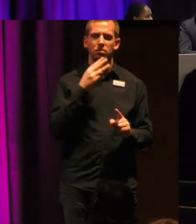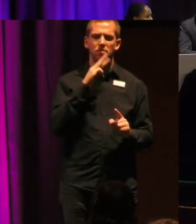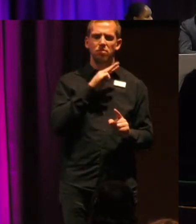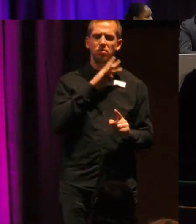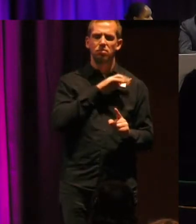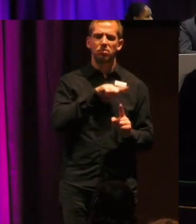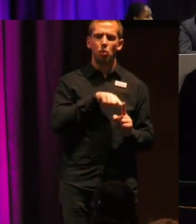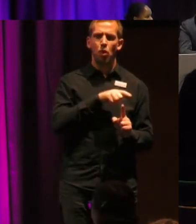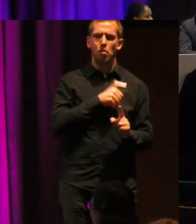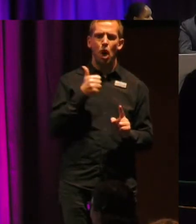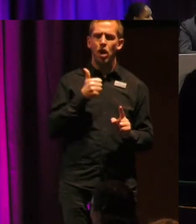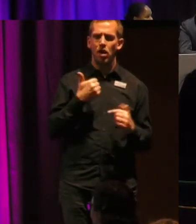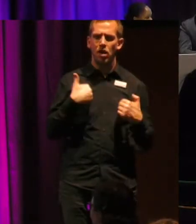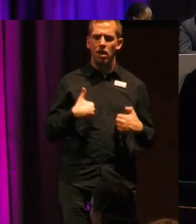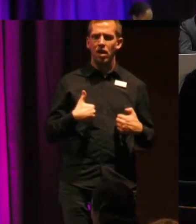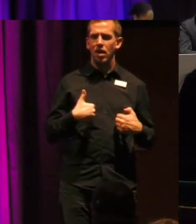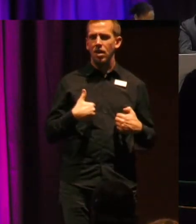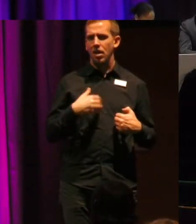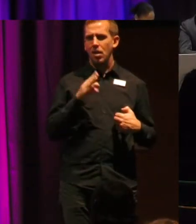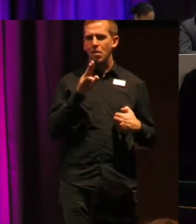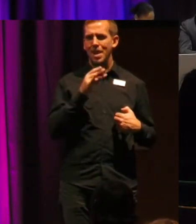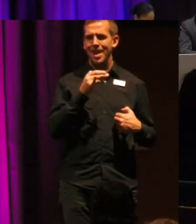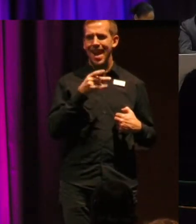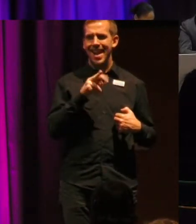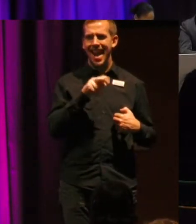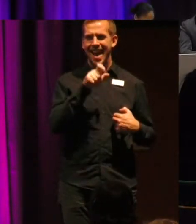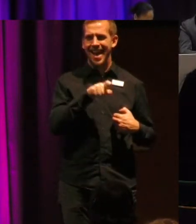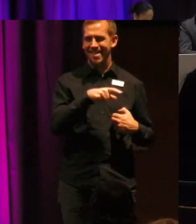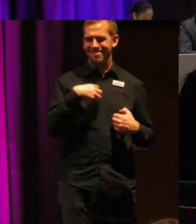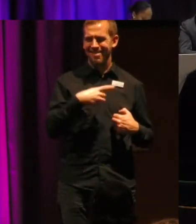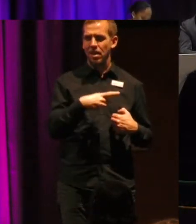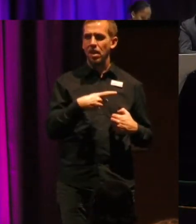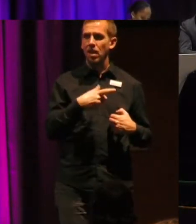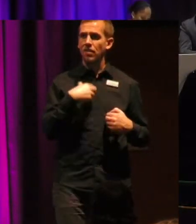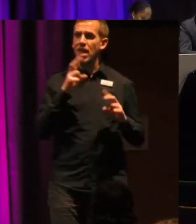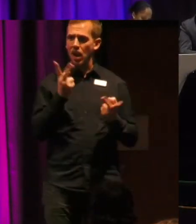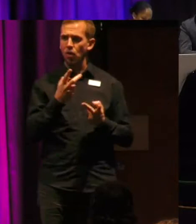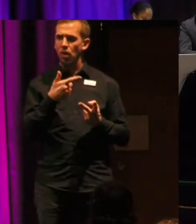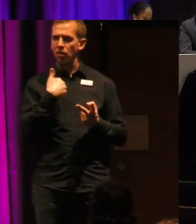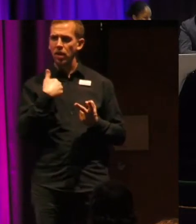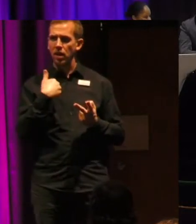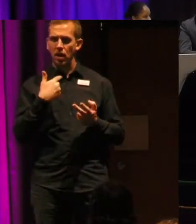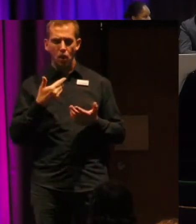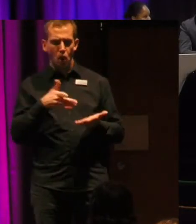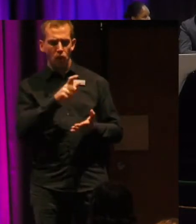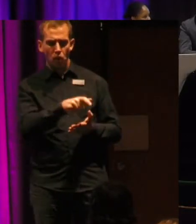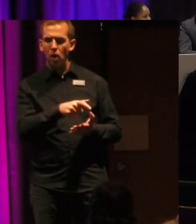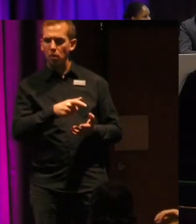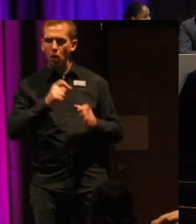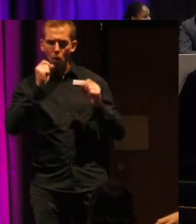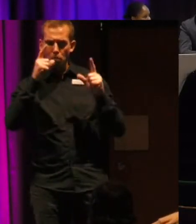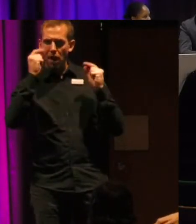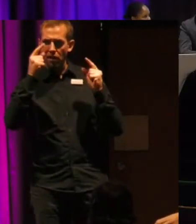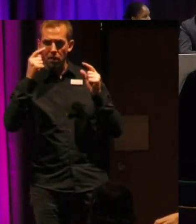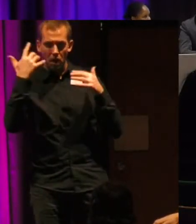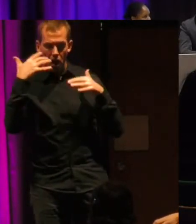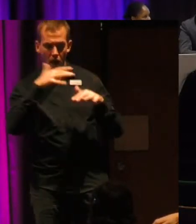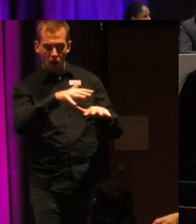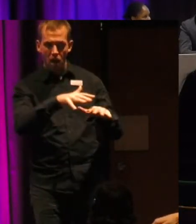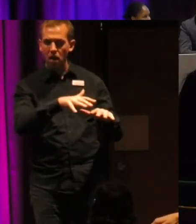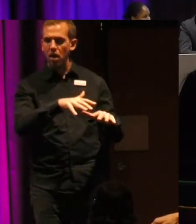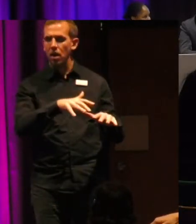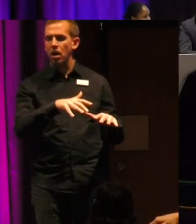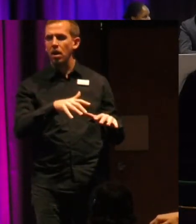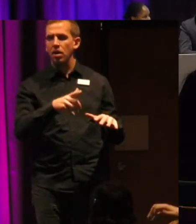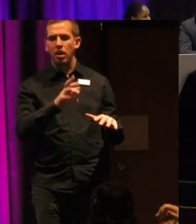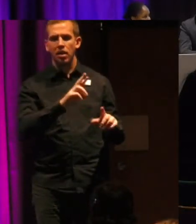as as this billionaire, we were giving him then the publicity. And when it was questioning